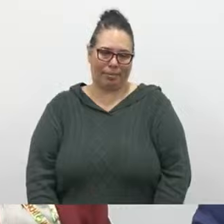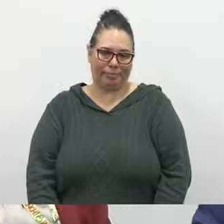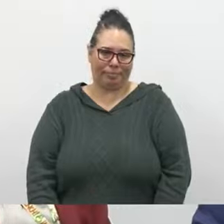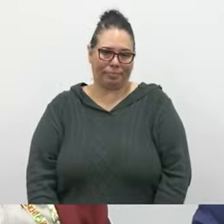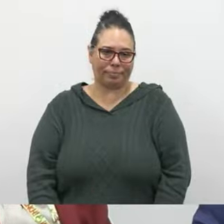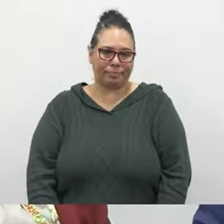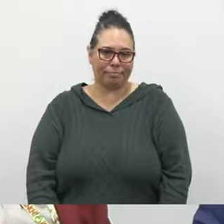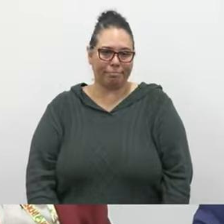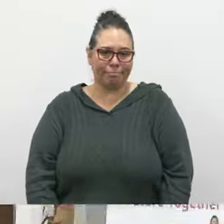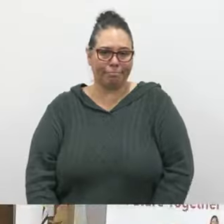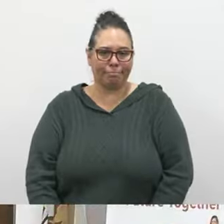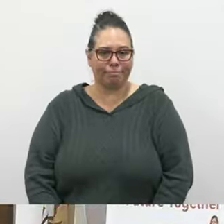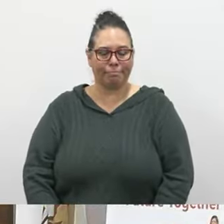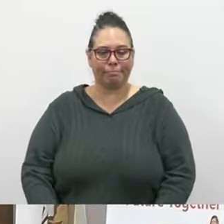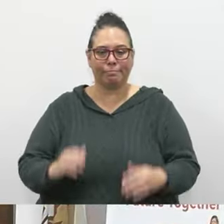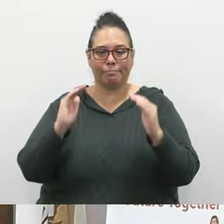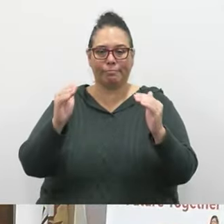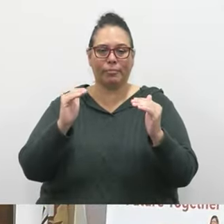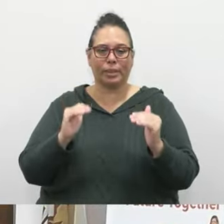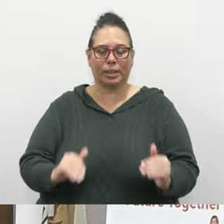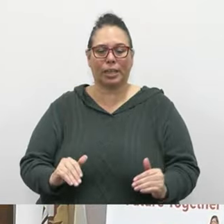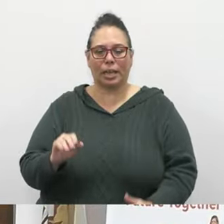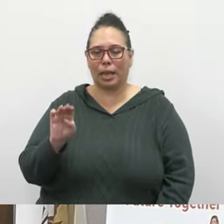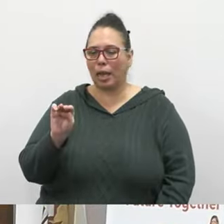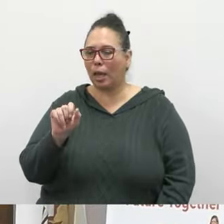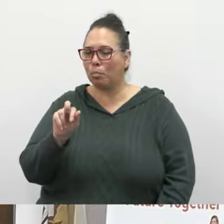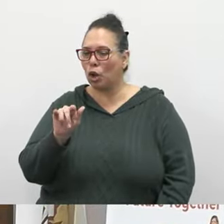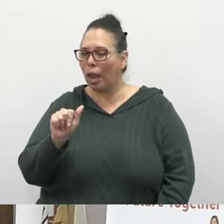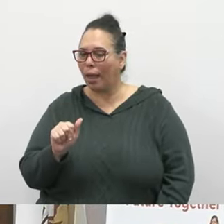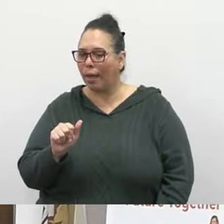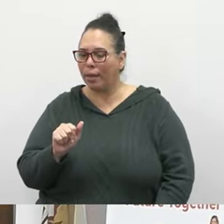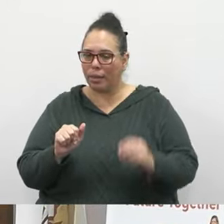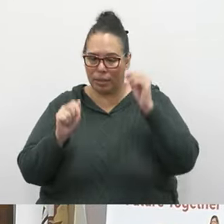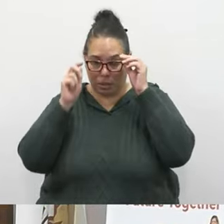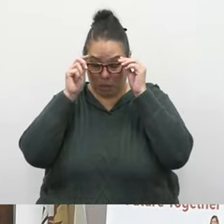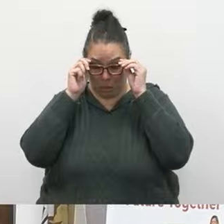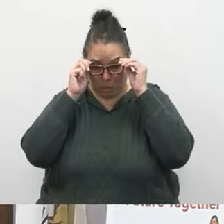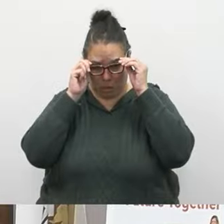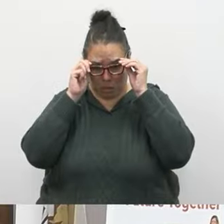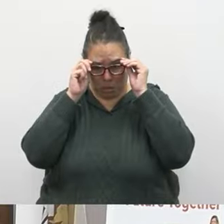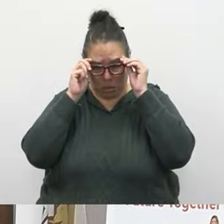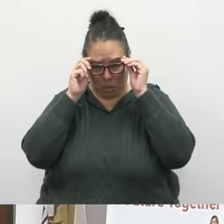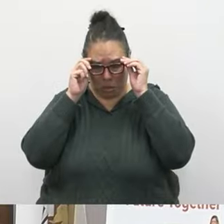Thank you. Next, we have Maria Inez Gonzalez, followed by Jessica Nieto.